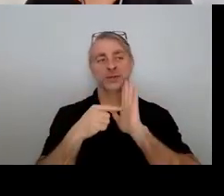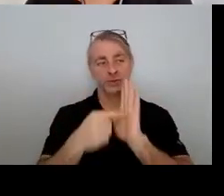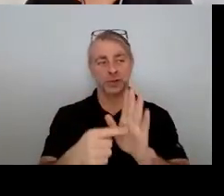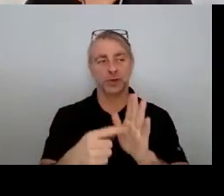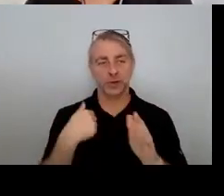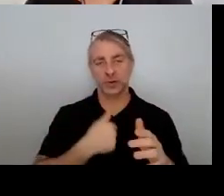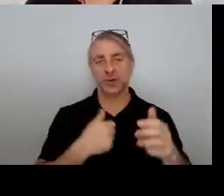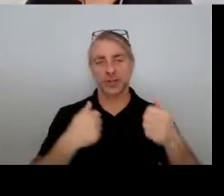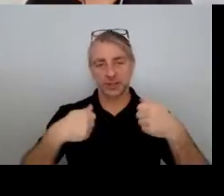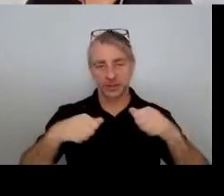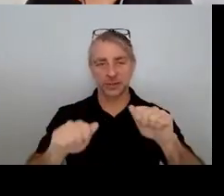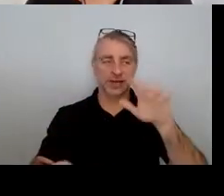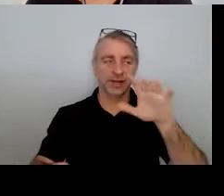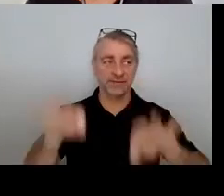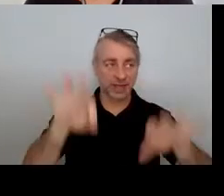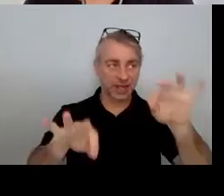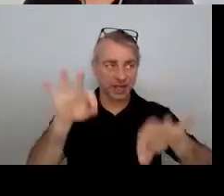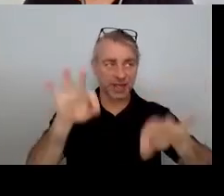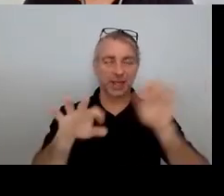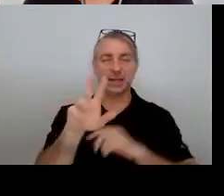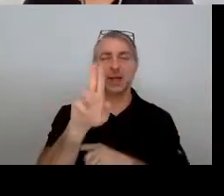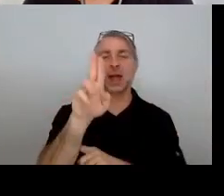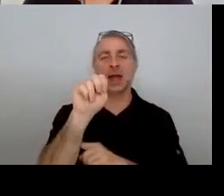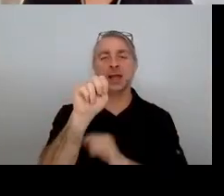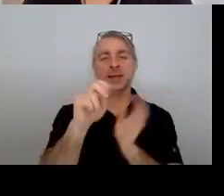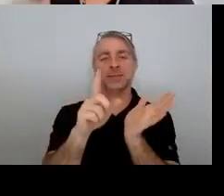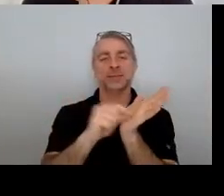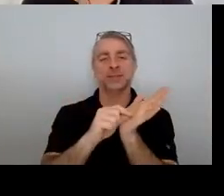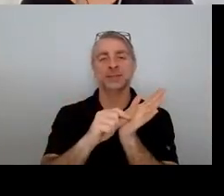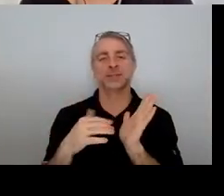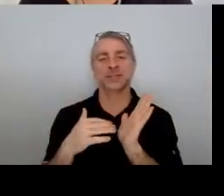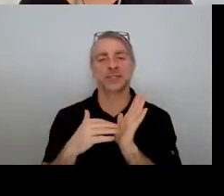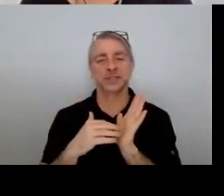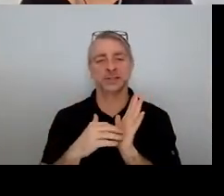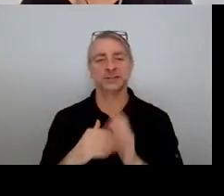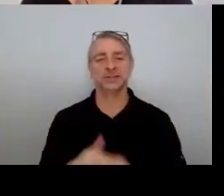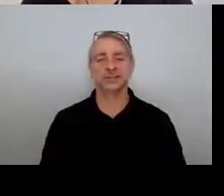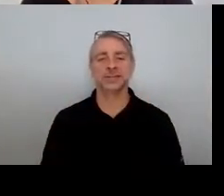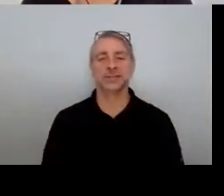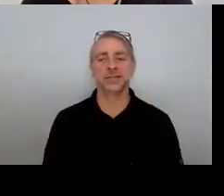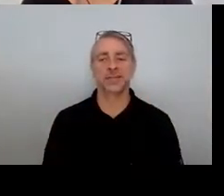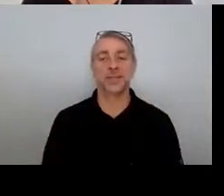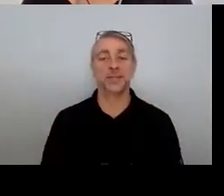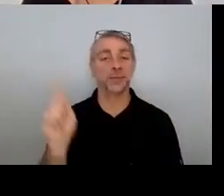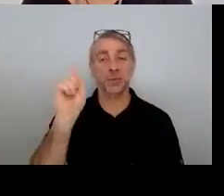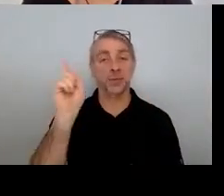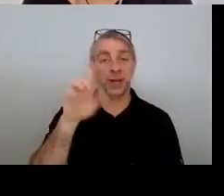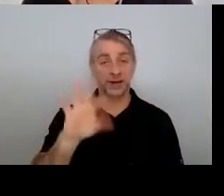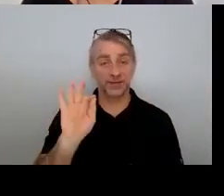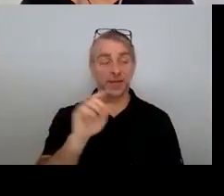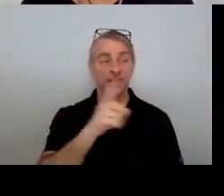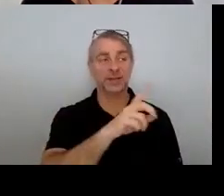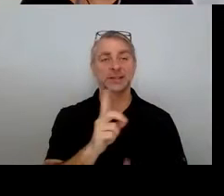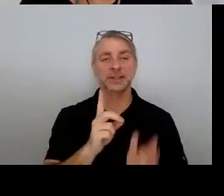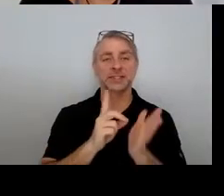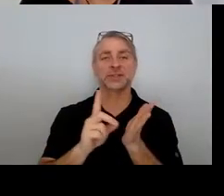get unpublished studies in. A good source of those are dissertations.